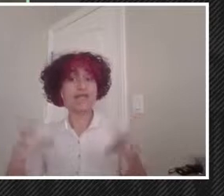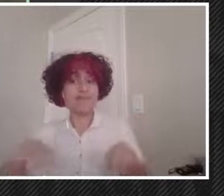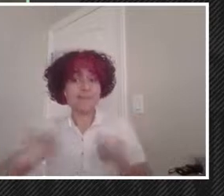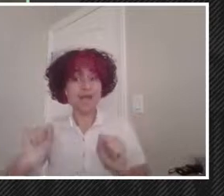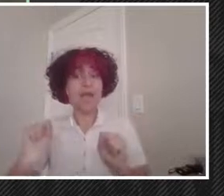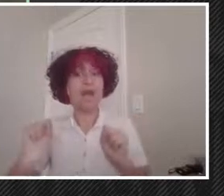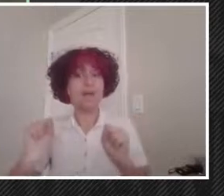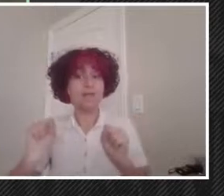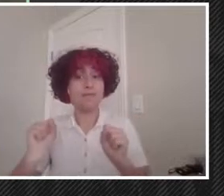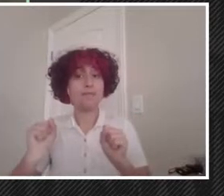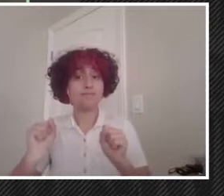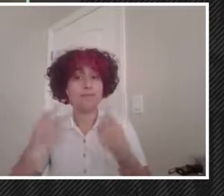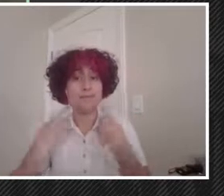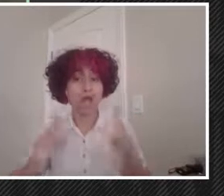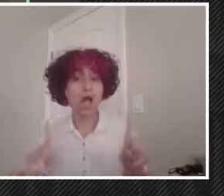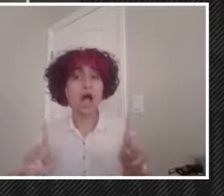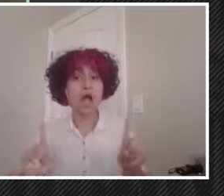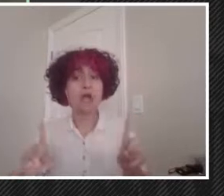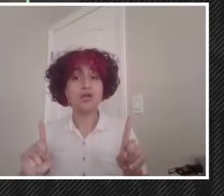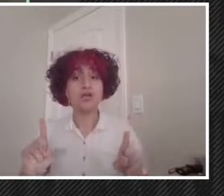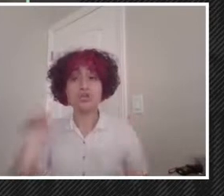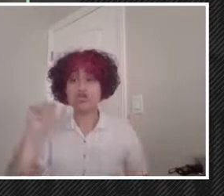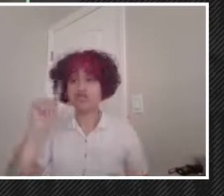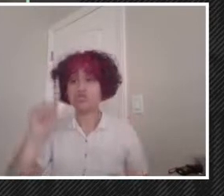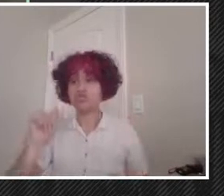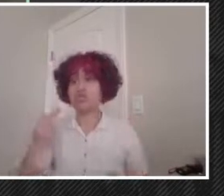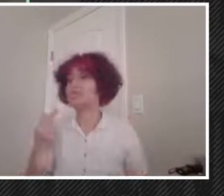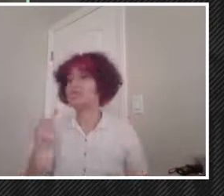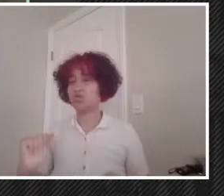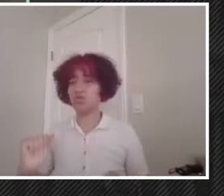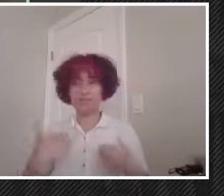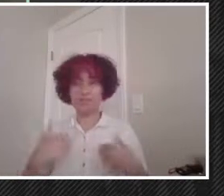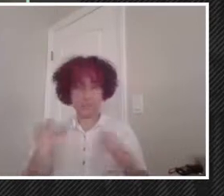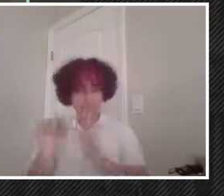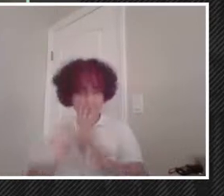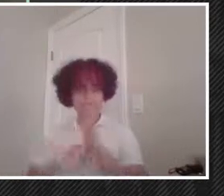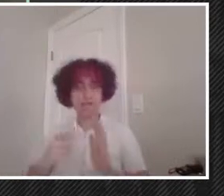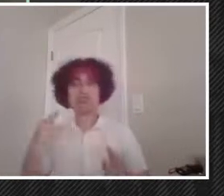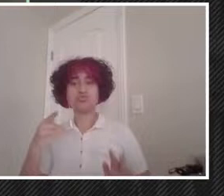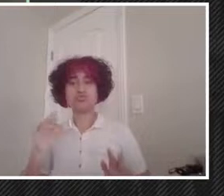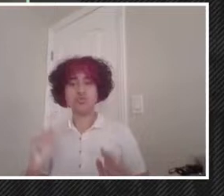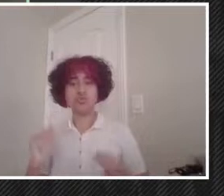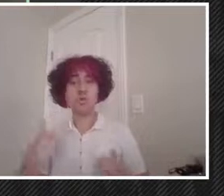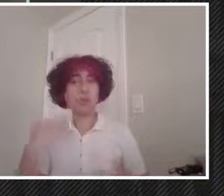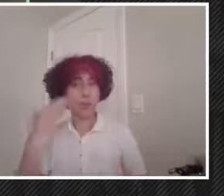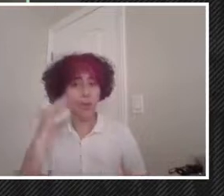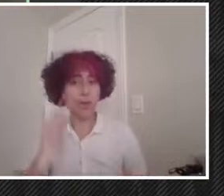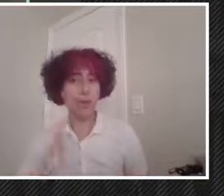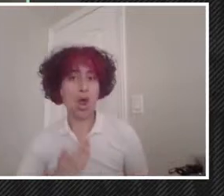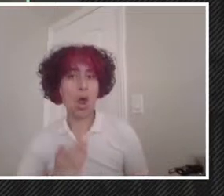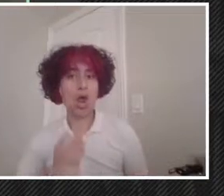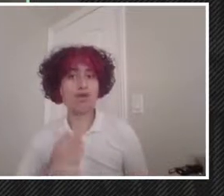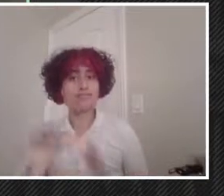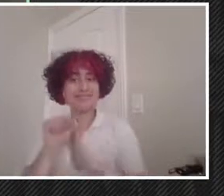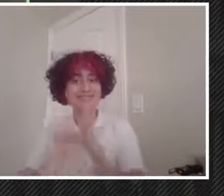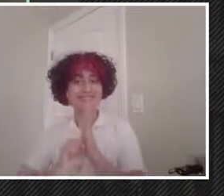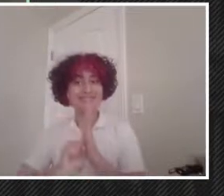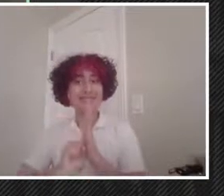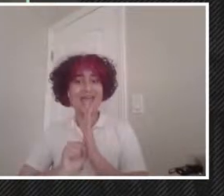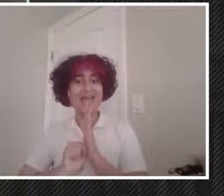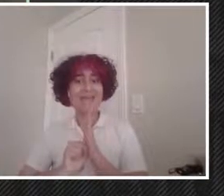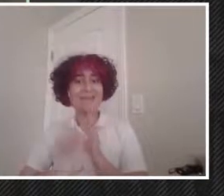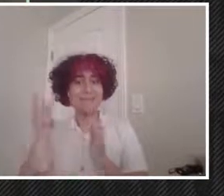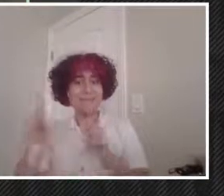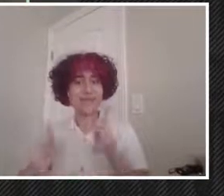has expanded over 5 to 6 years. We knew the demographics of our state was changing rapidly, thanks to the brilliance of